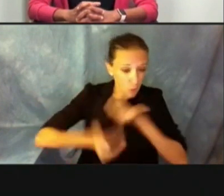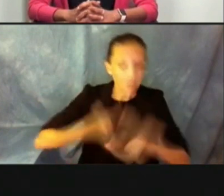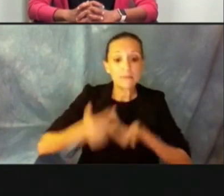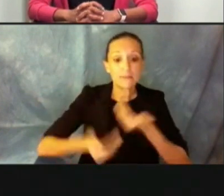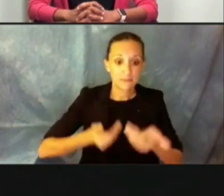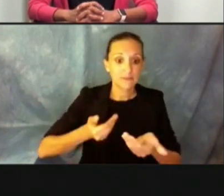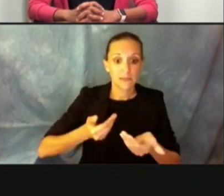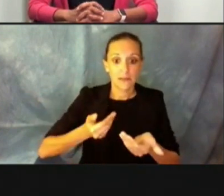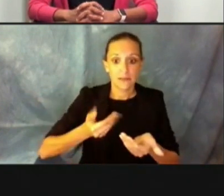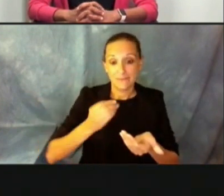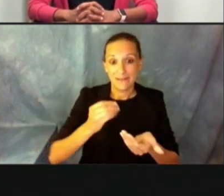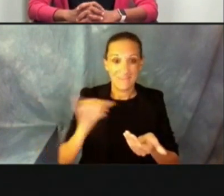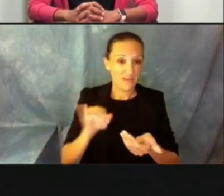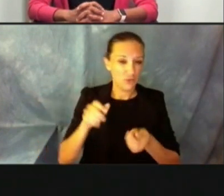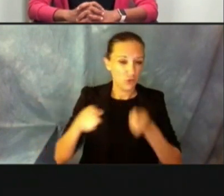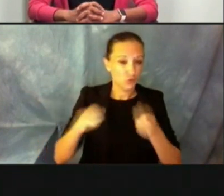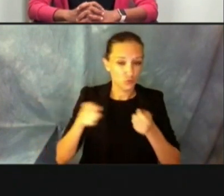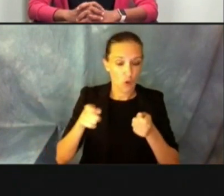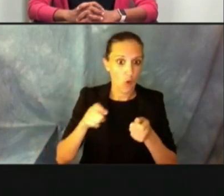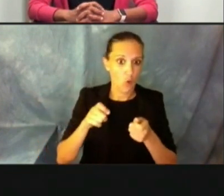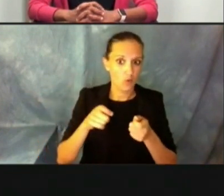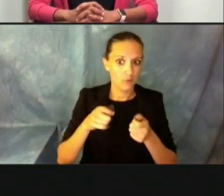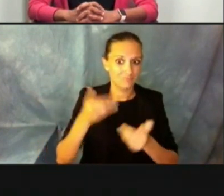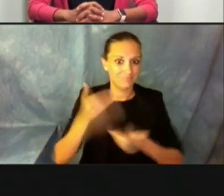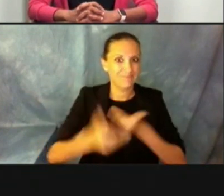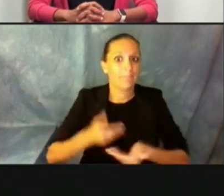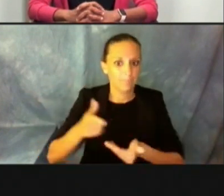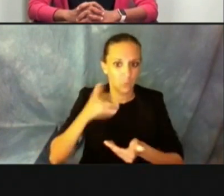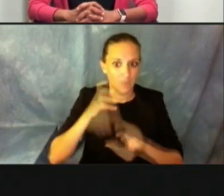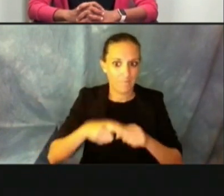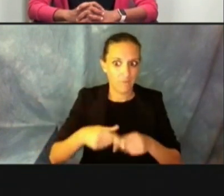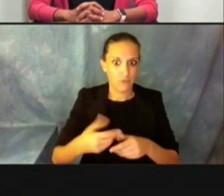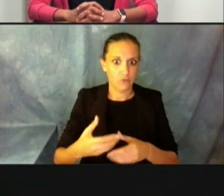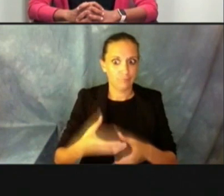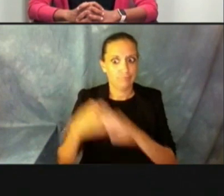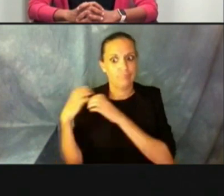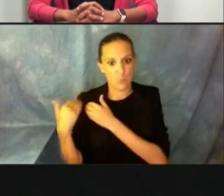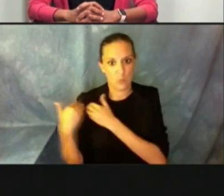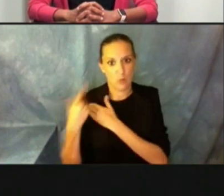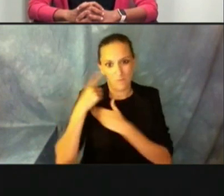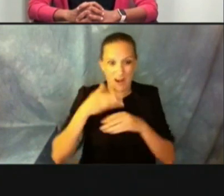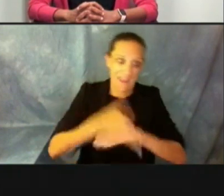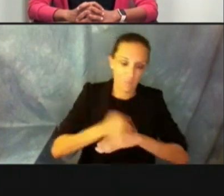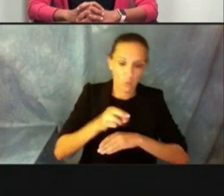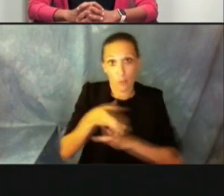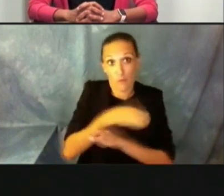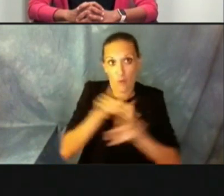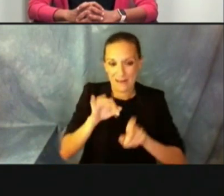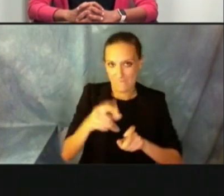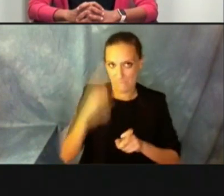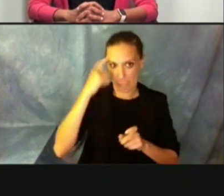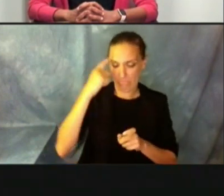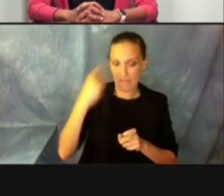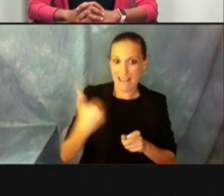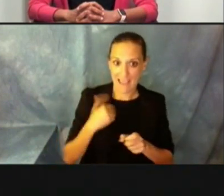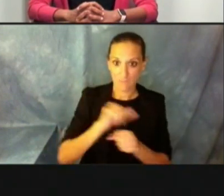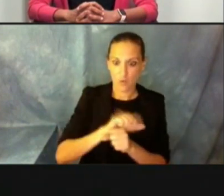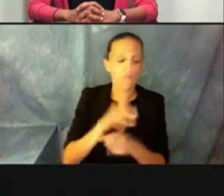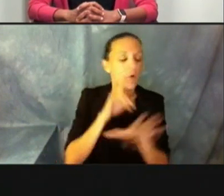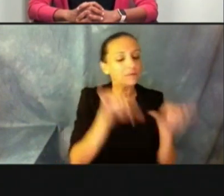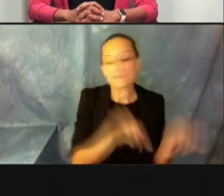the infection control measures that you would need to take on after the test or before the test if you think you have COVID are the